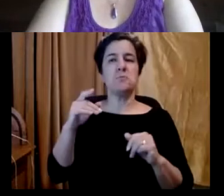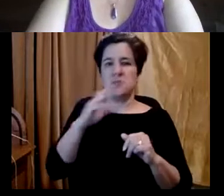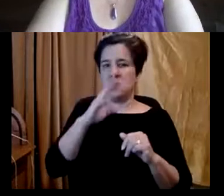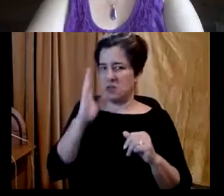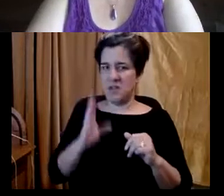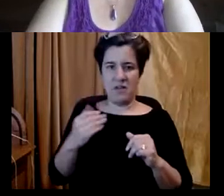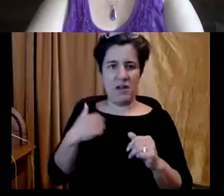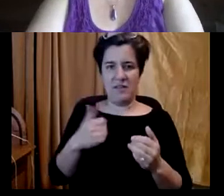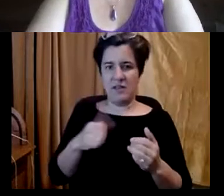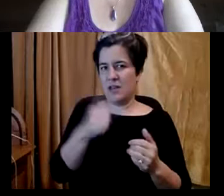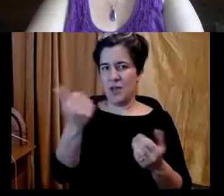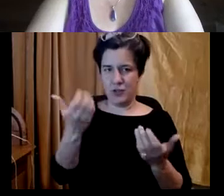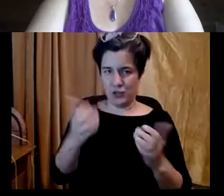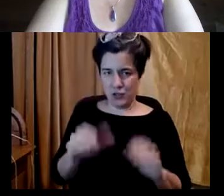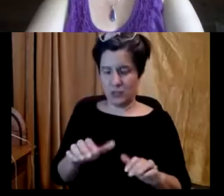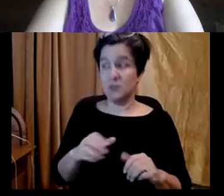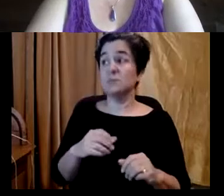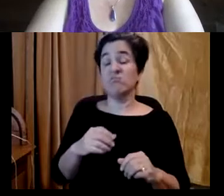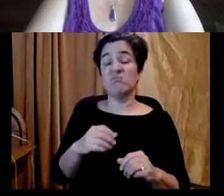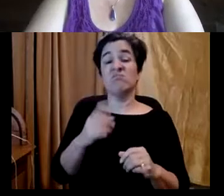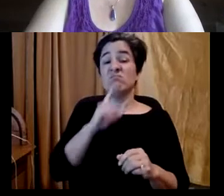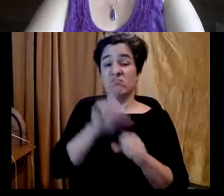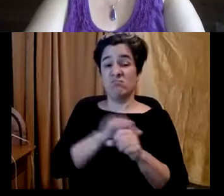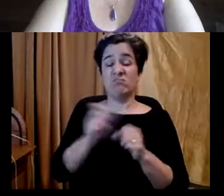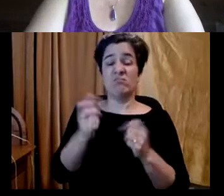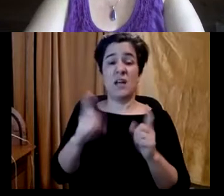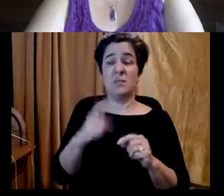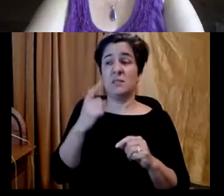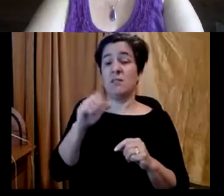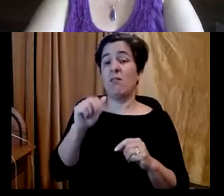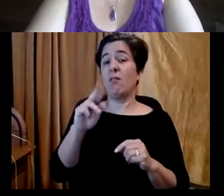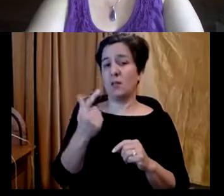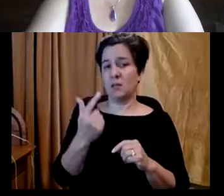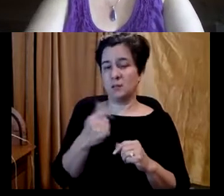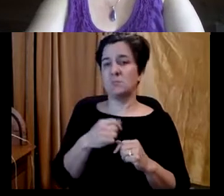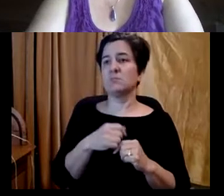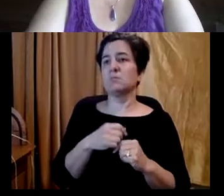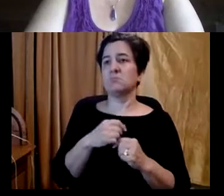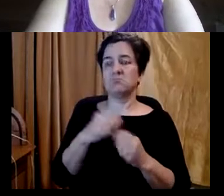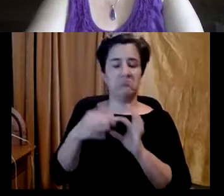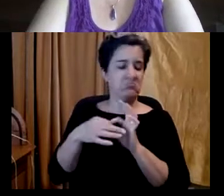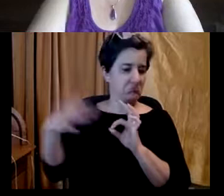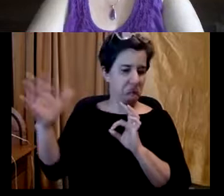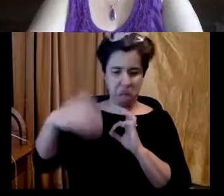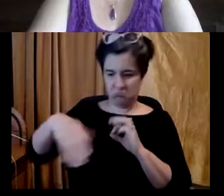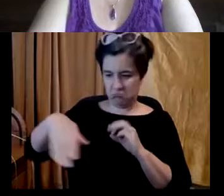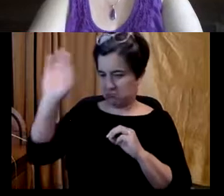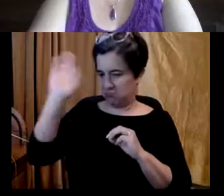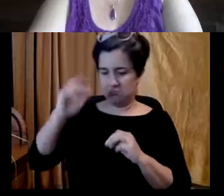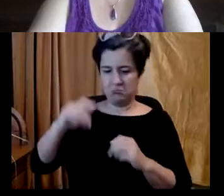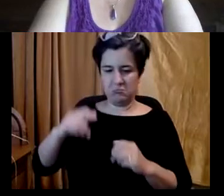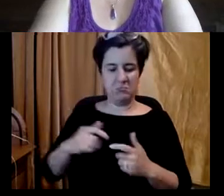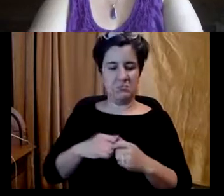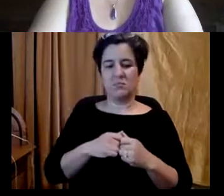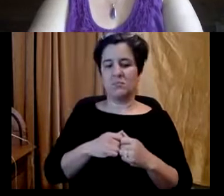another chance. And that happened in August. And he's been out of my life. And there was a couple